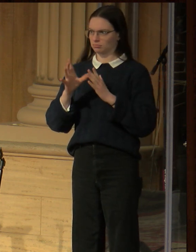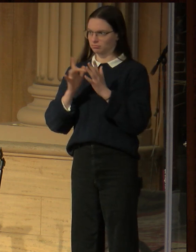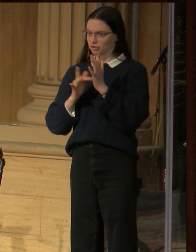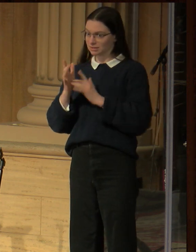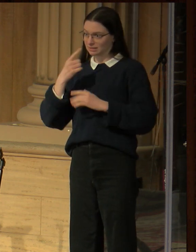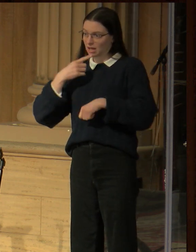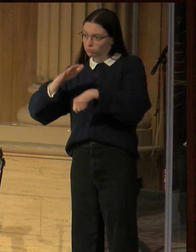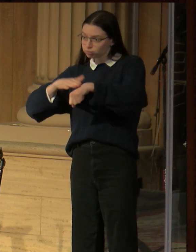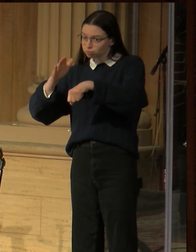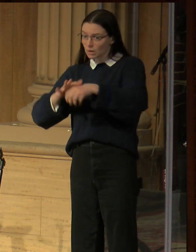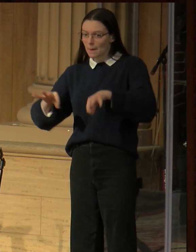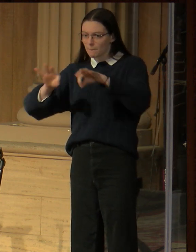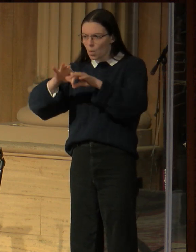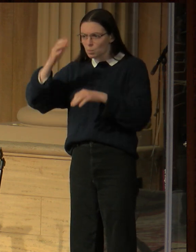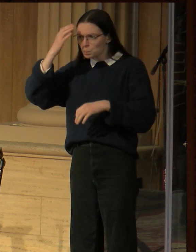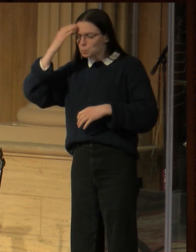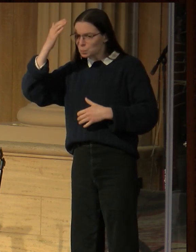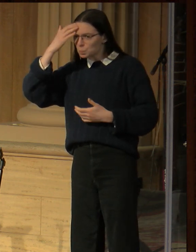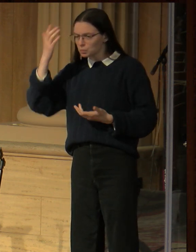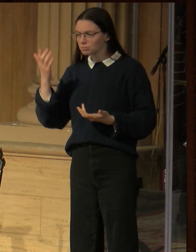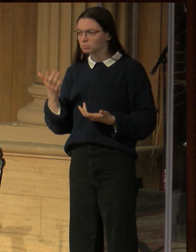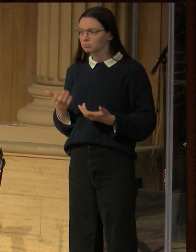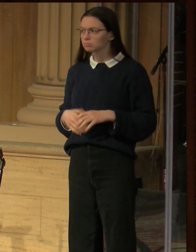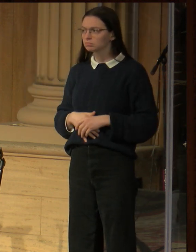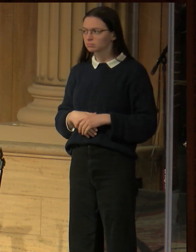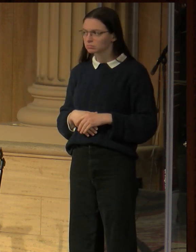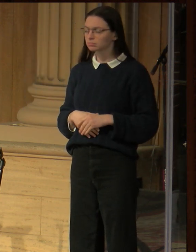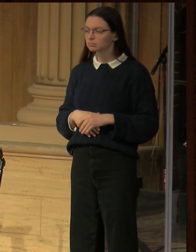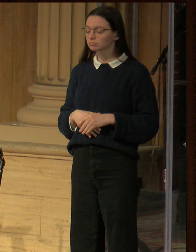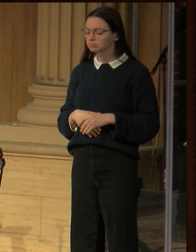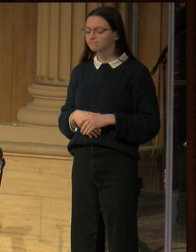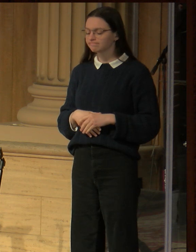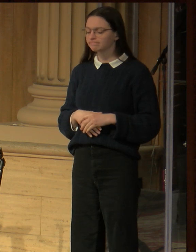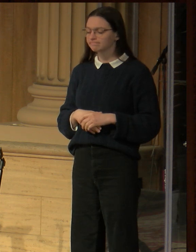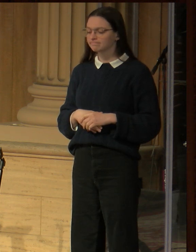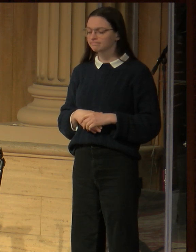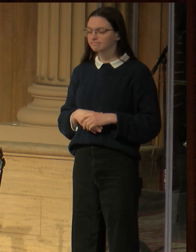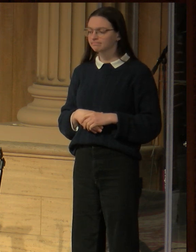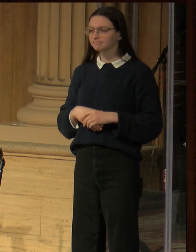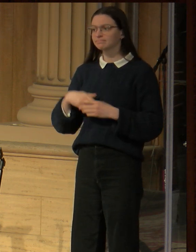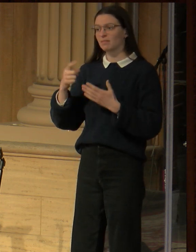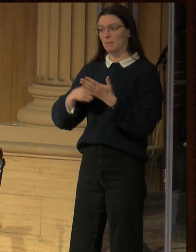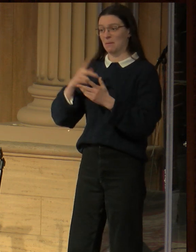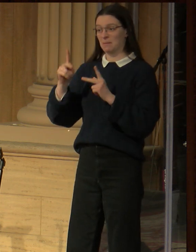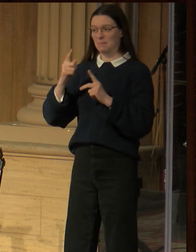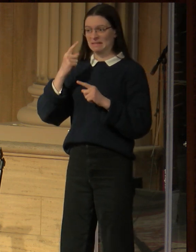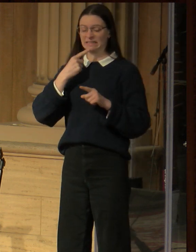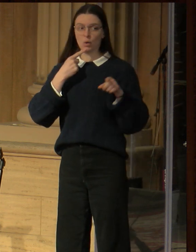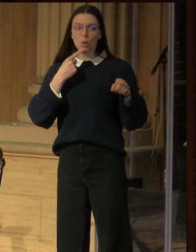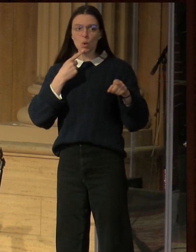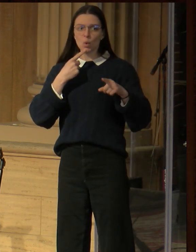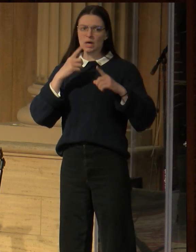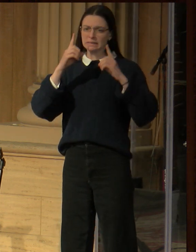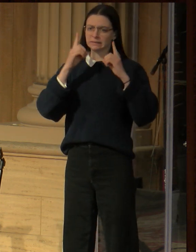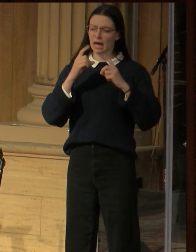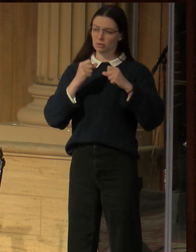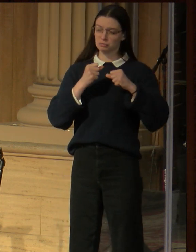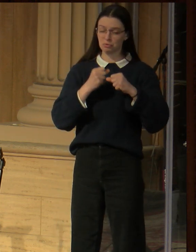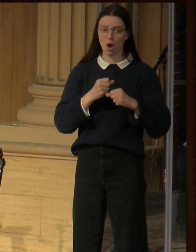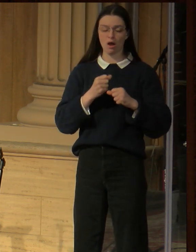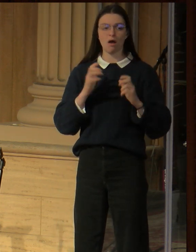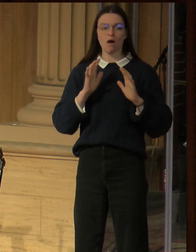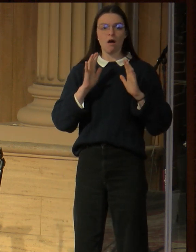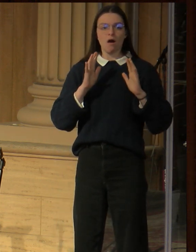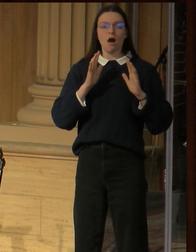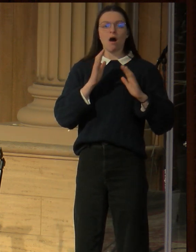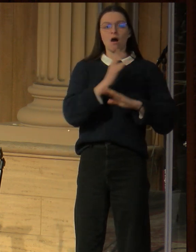But some people will identify that real problem in the cold doctrine-y people, and they'll remedy it with a false solution that says, don't examine your doctrine, when